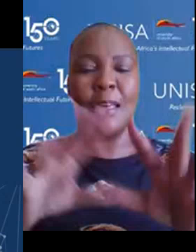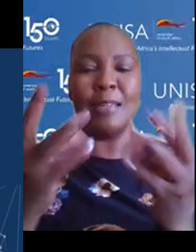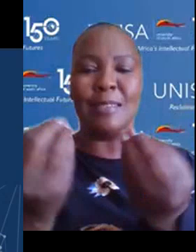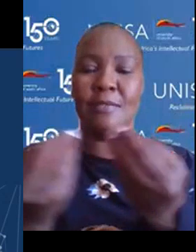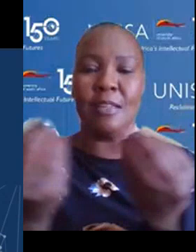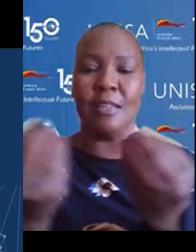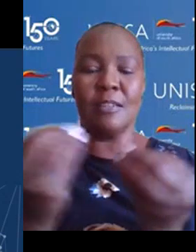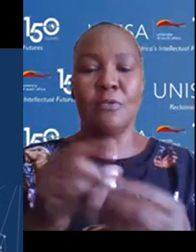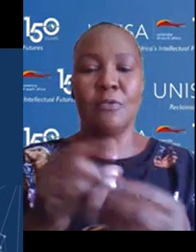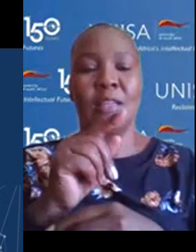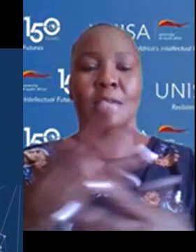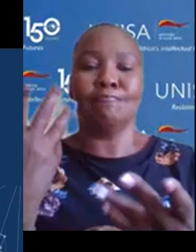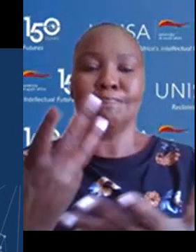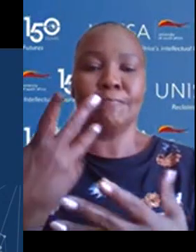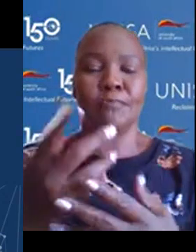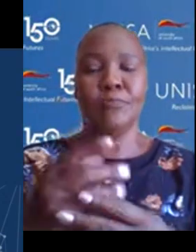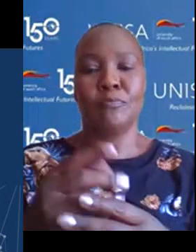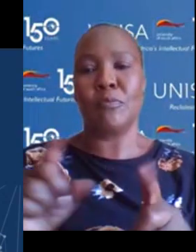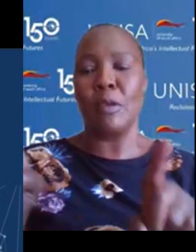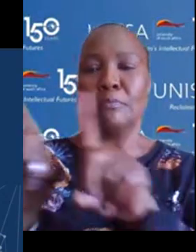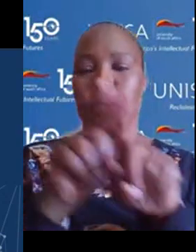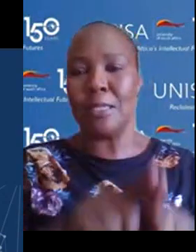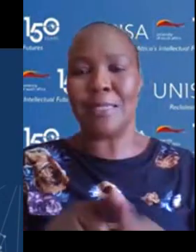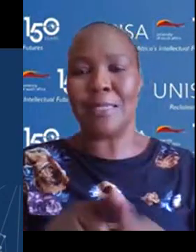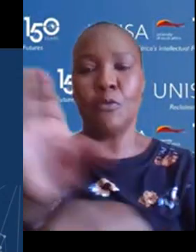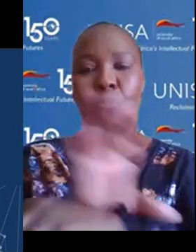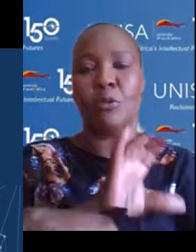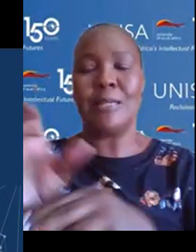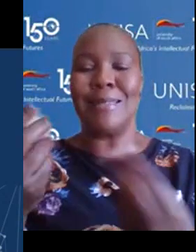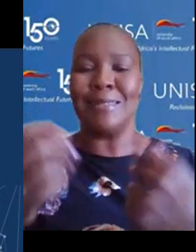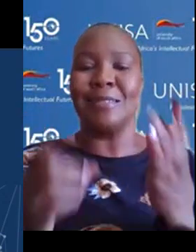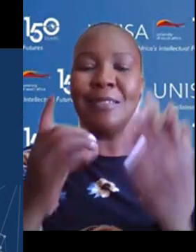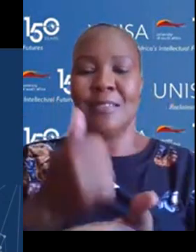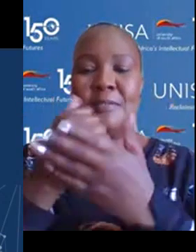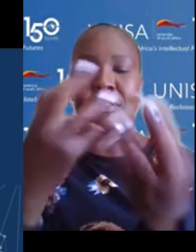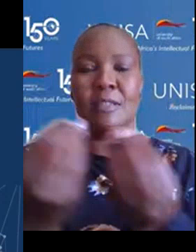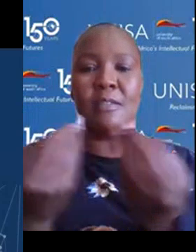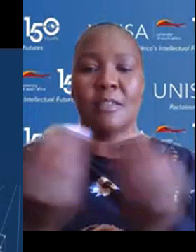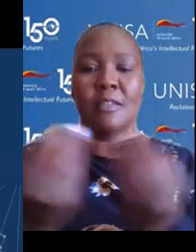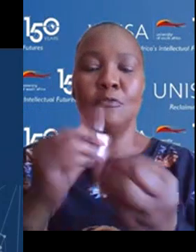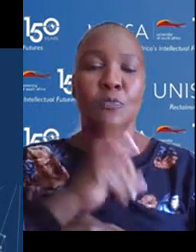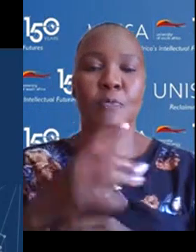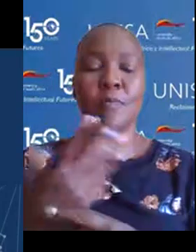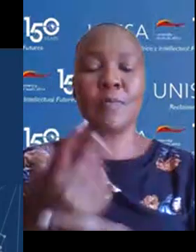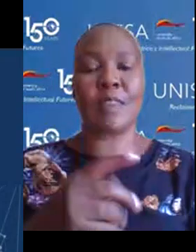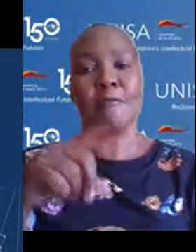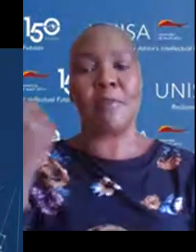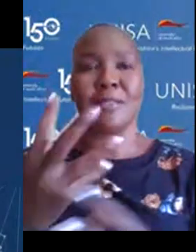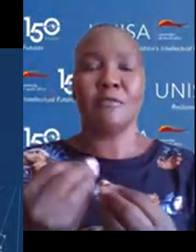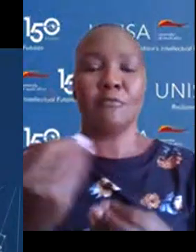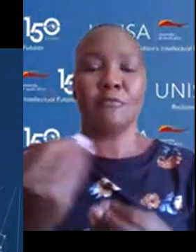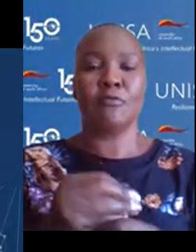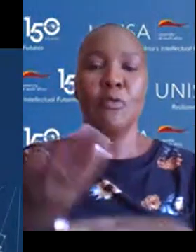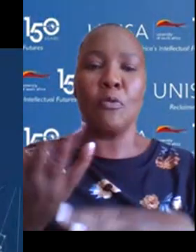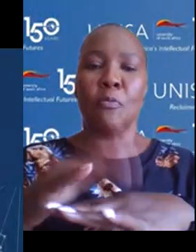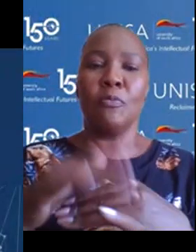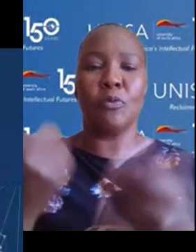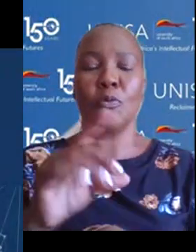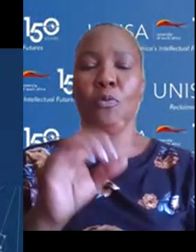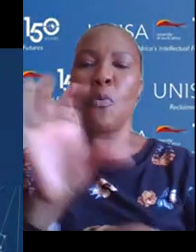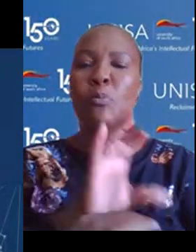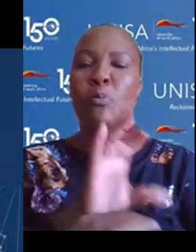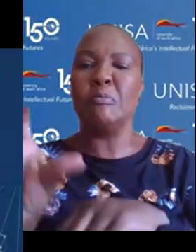and the common types of computing devices that we use. All right, so first and foremost, what is a computer?